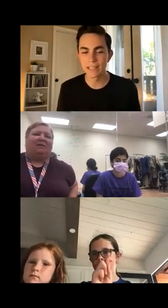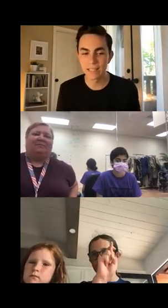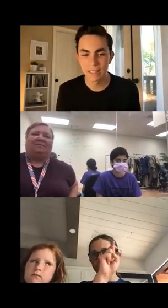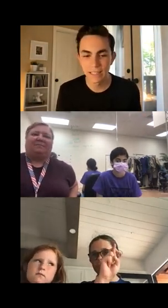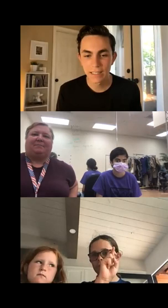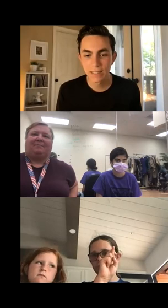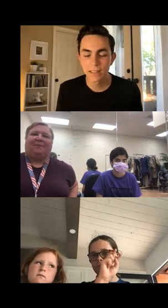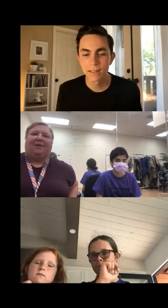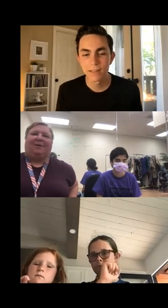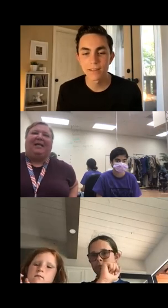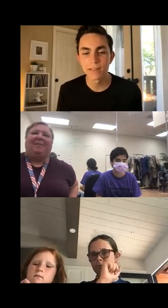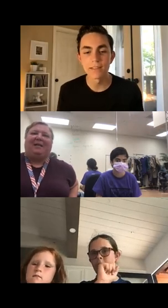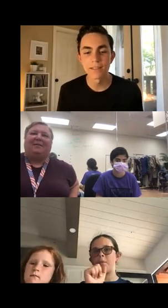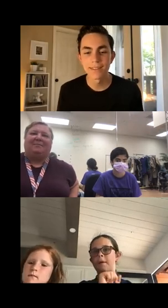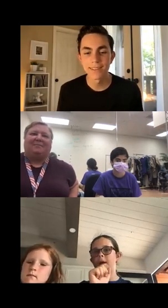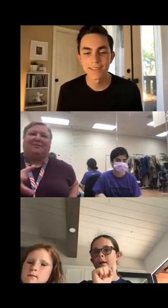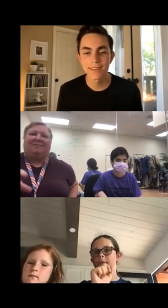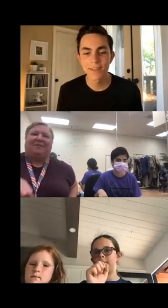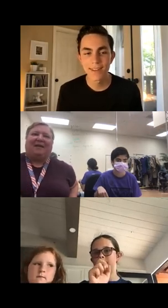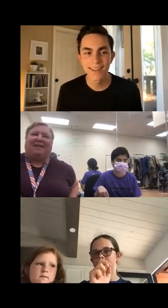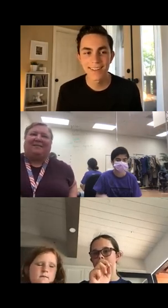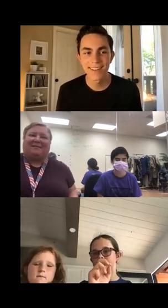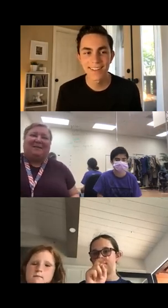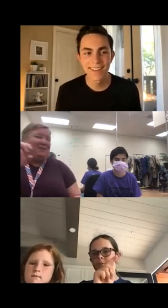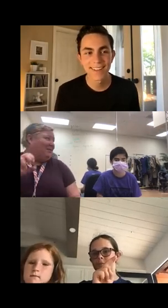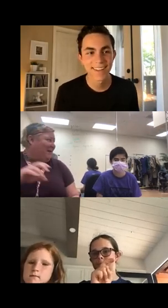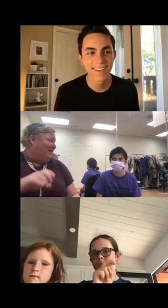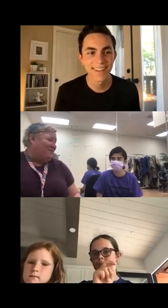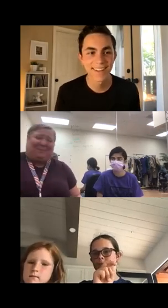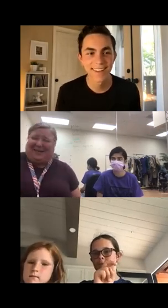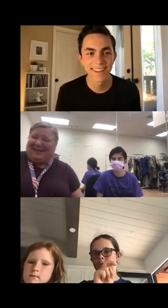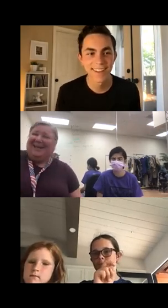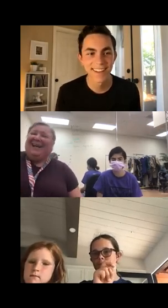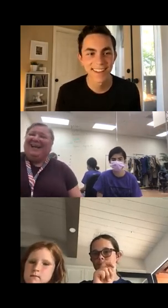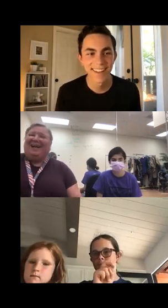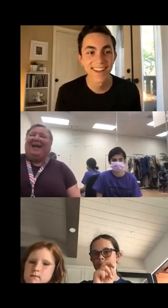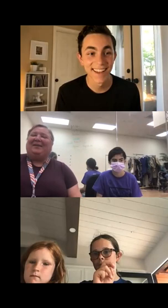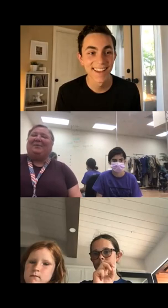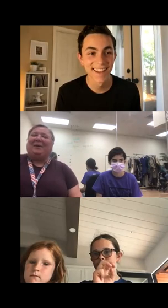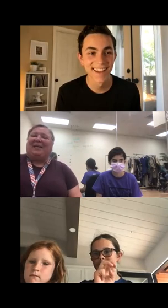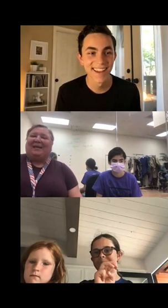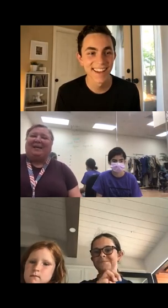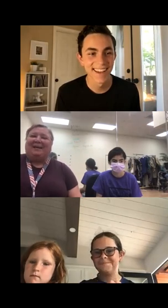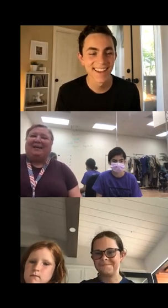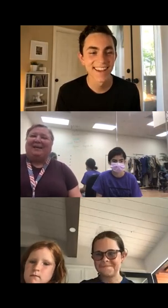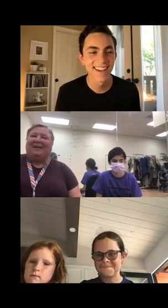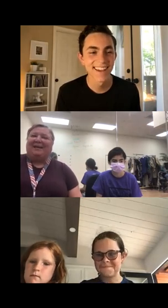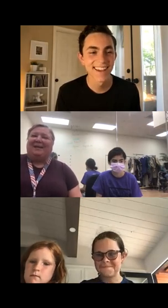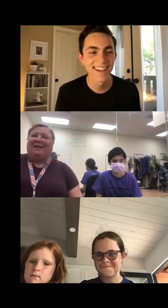P. My little thing that tells me how to do a P. How do you do a